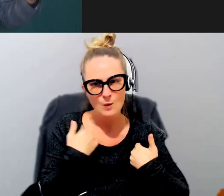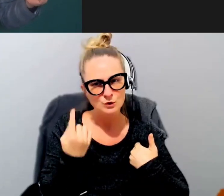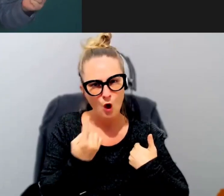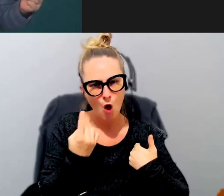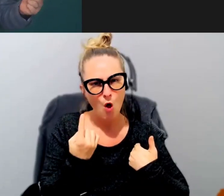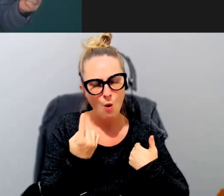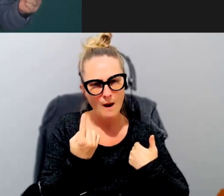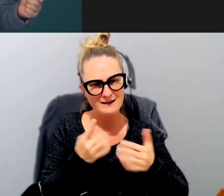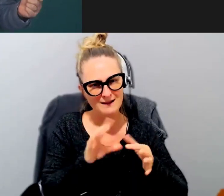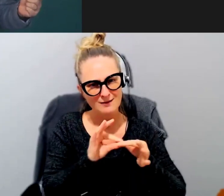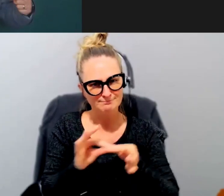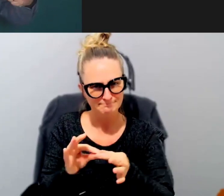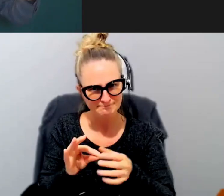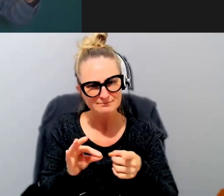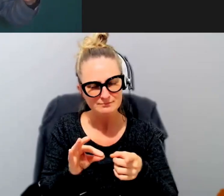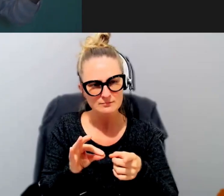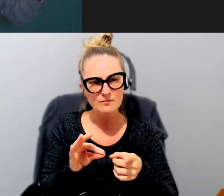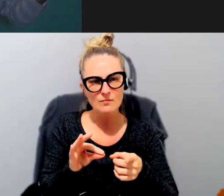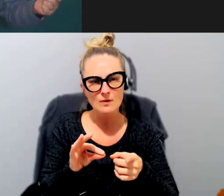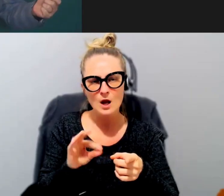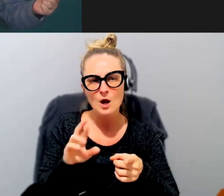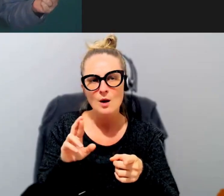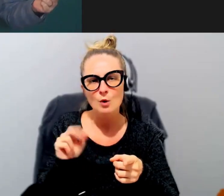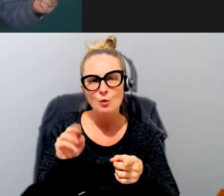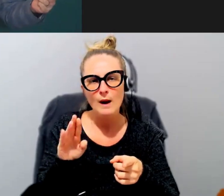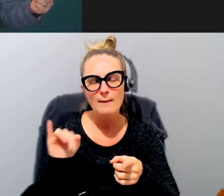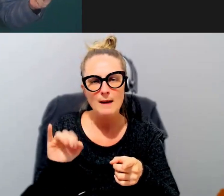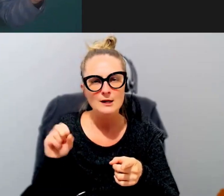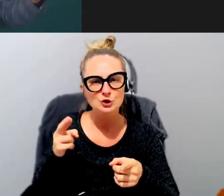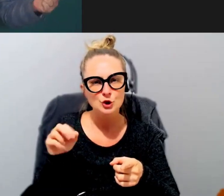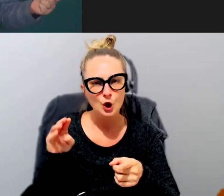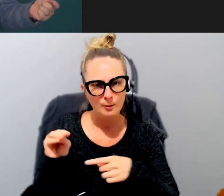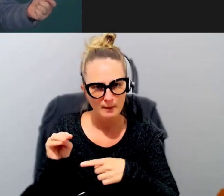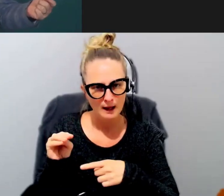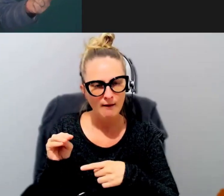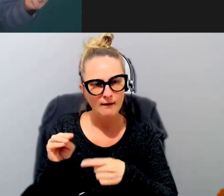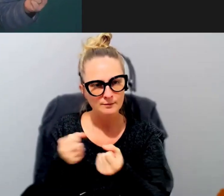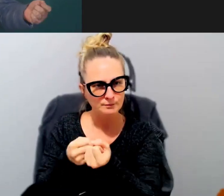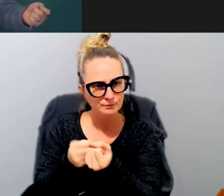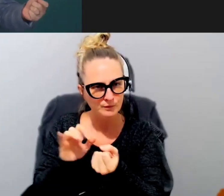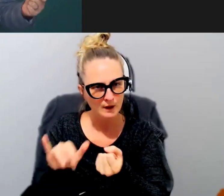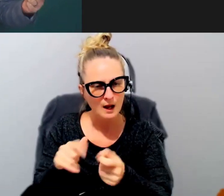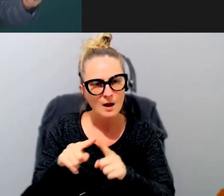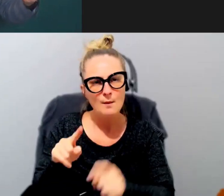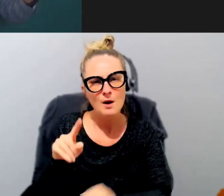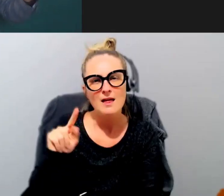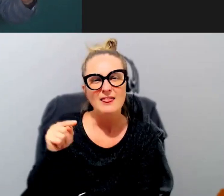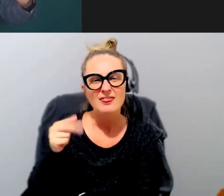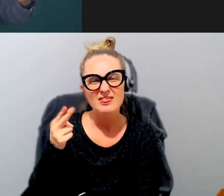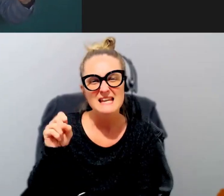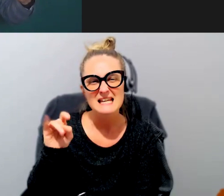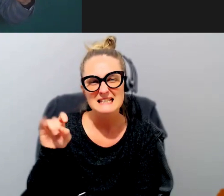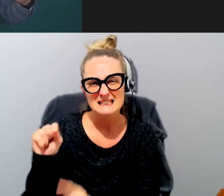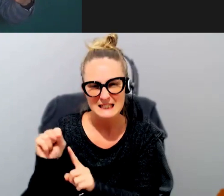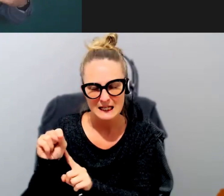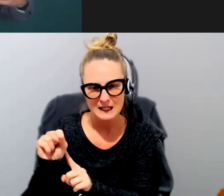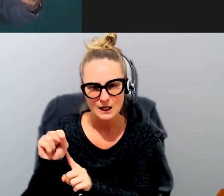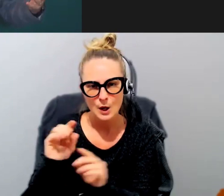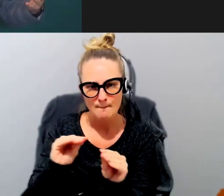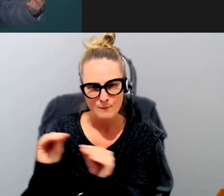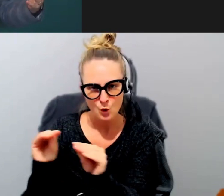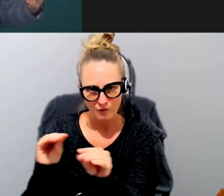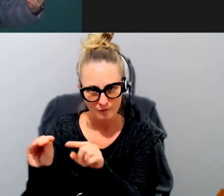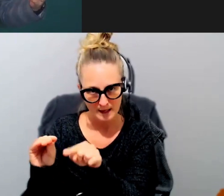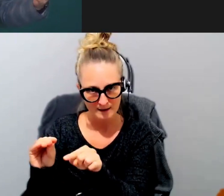what Rabbi Sherwin Wine did, and he was ordained in the Reform movement, which is a theistic movement, he came